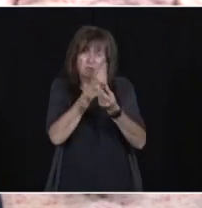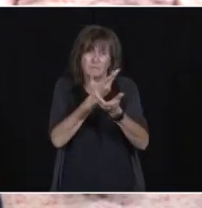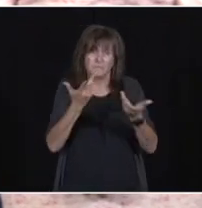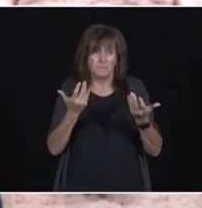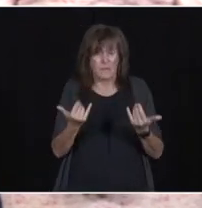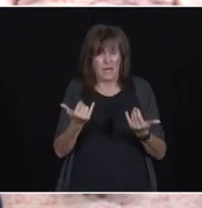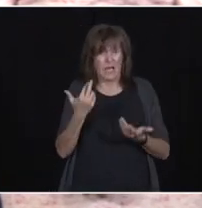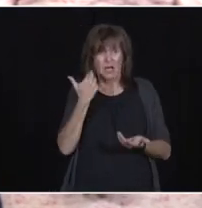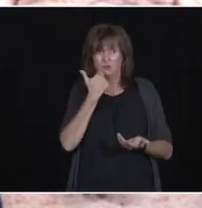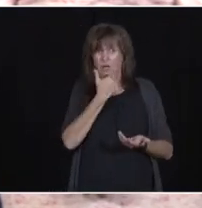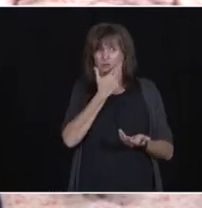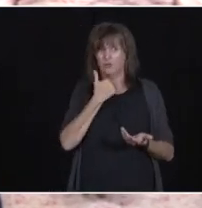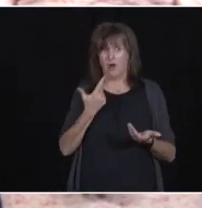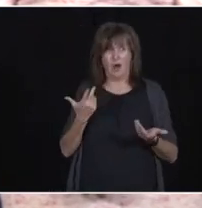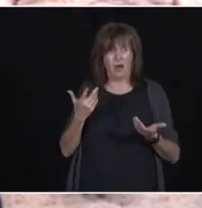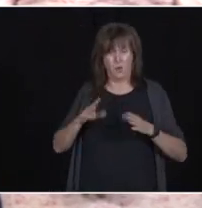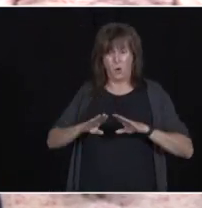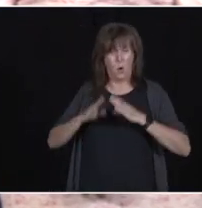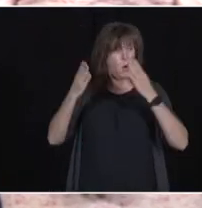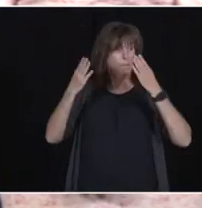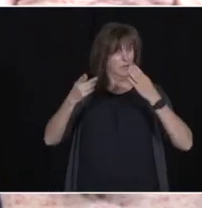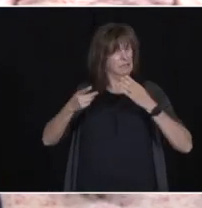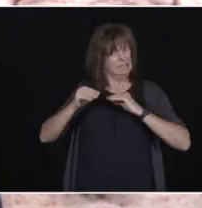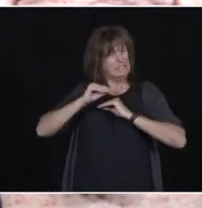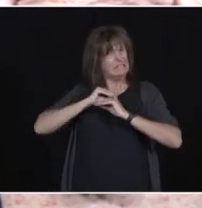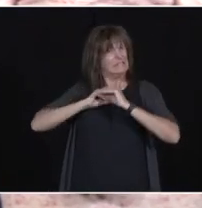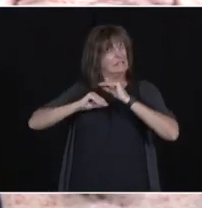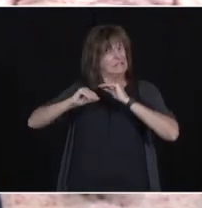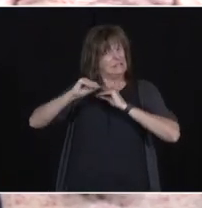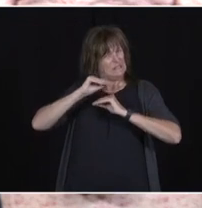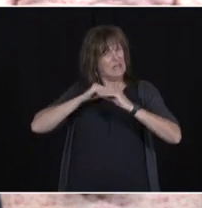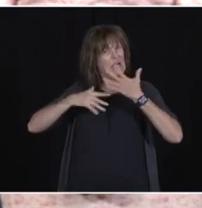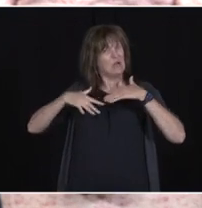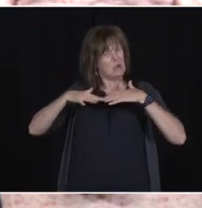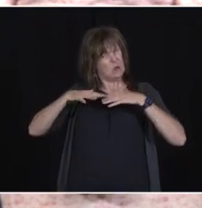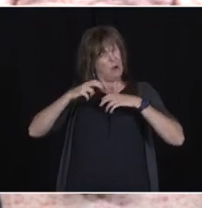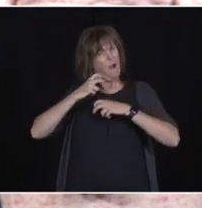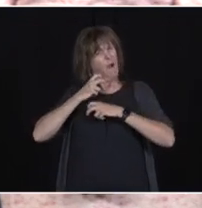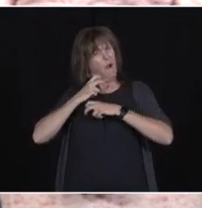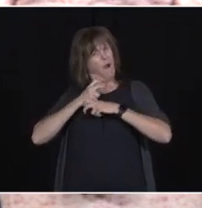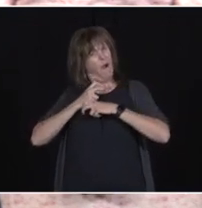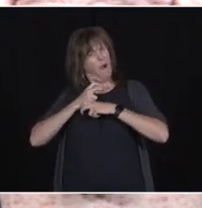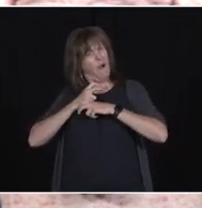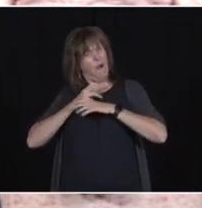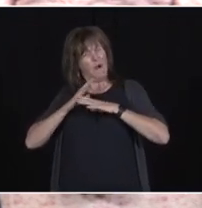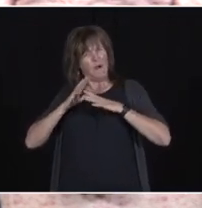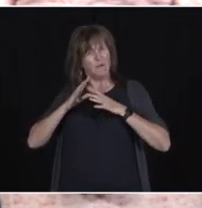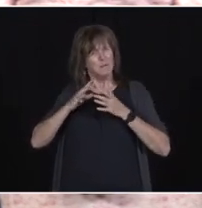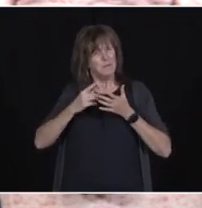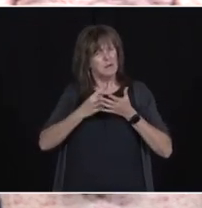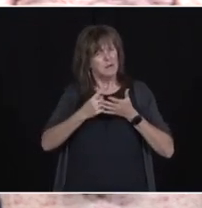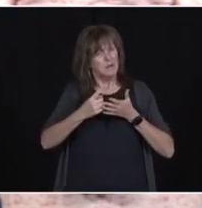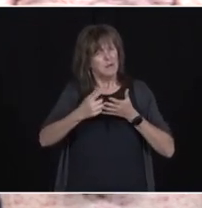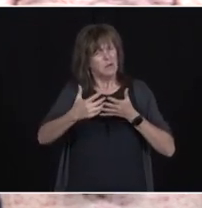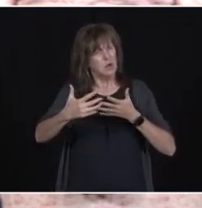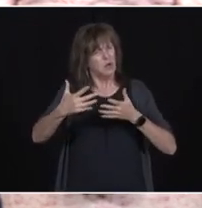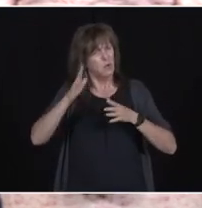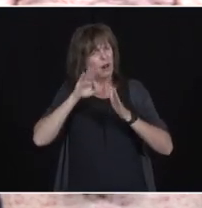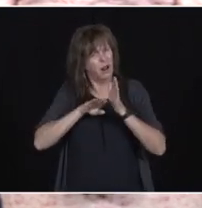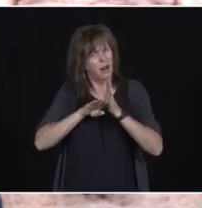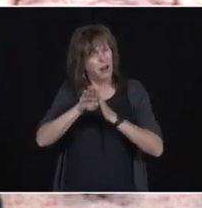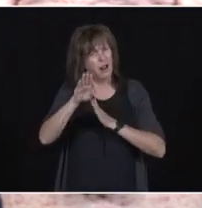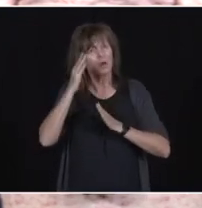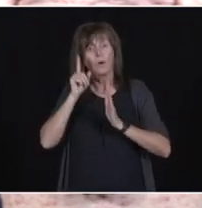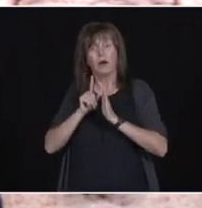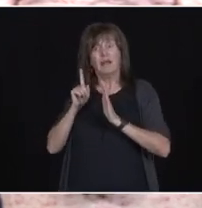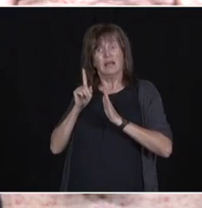changed in the last week, but I'd like to support the businesses. I think things will level off and